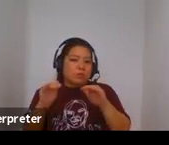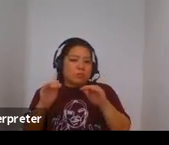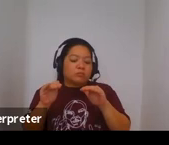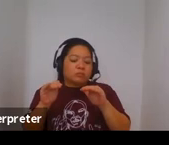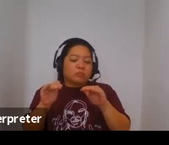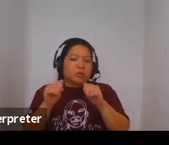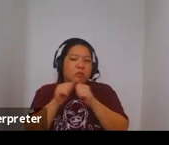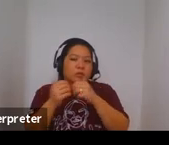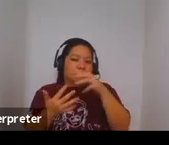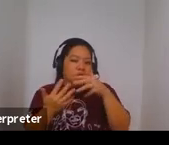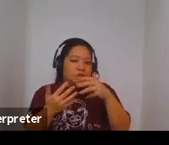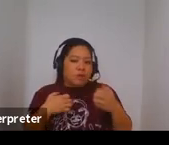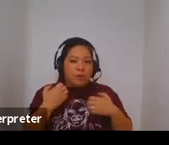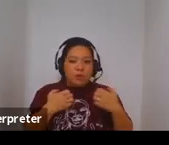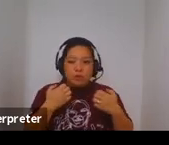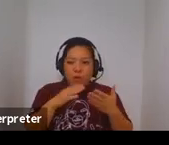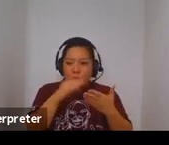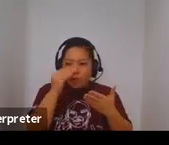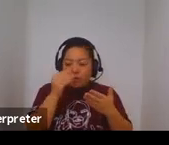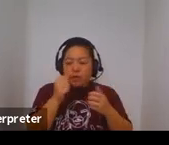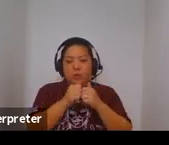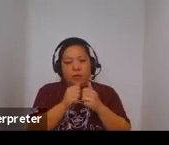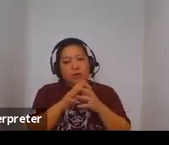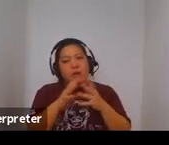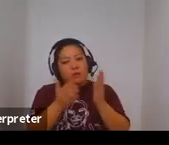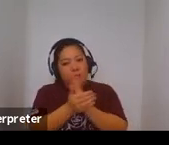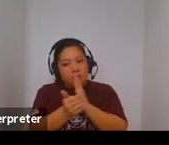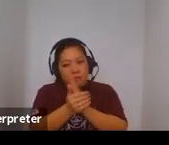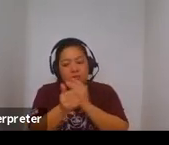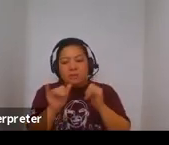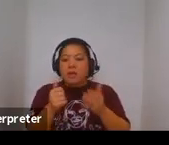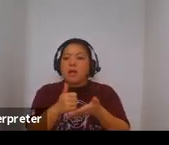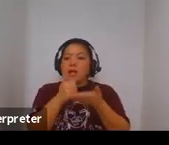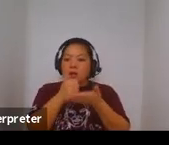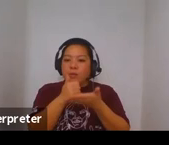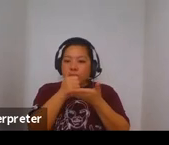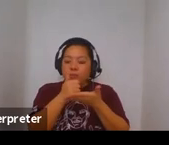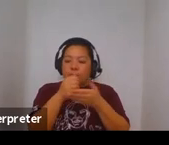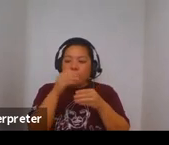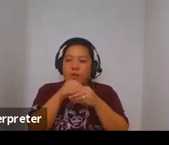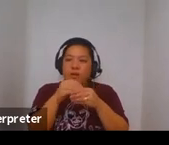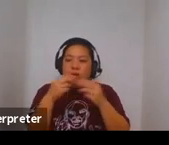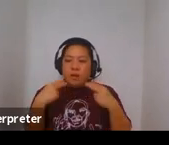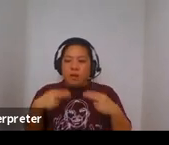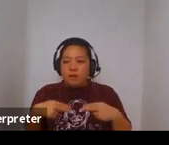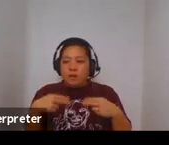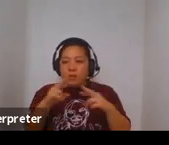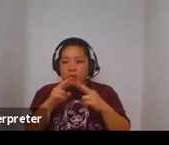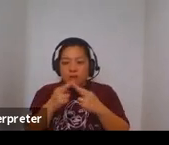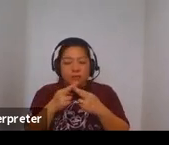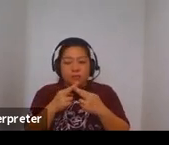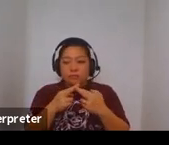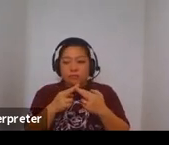with social emotional learning, they're coming in with a lot of skills that help them in healthy relationships writ